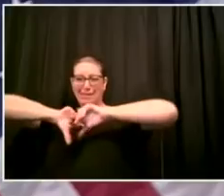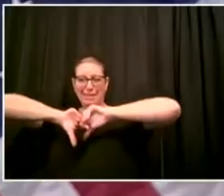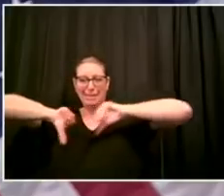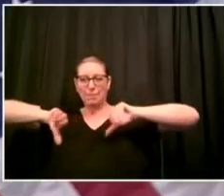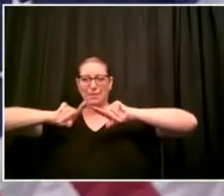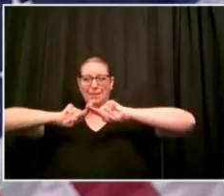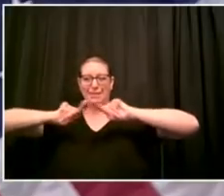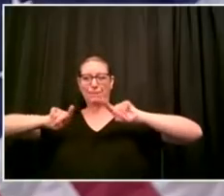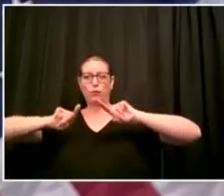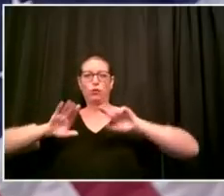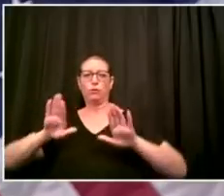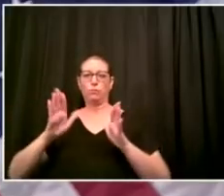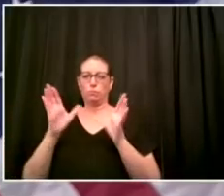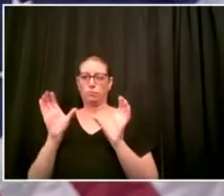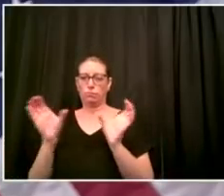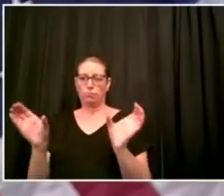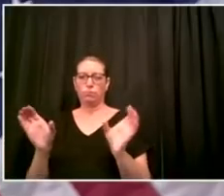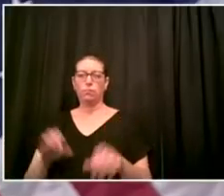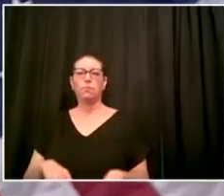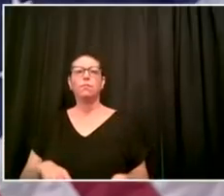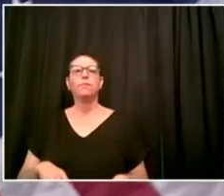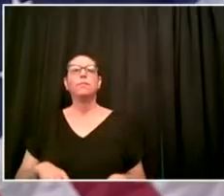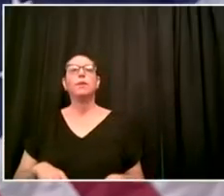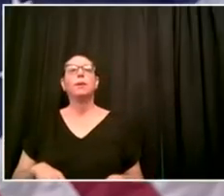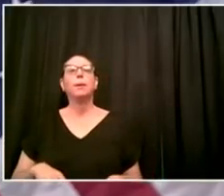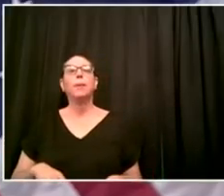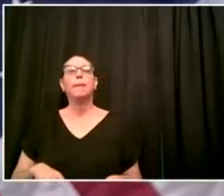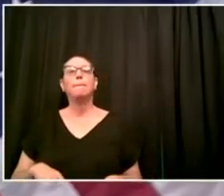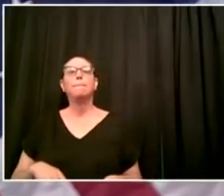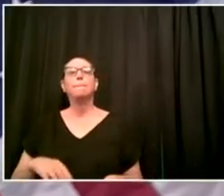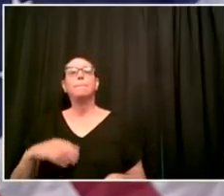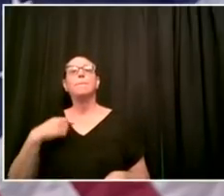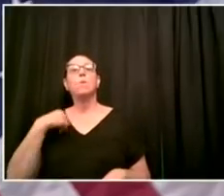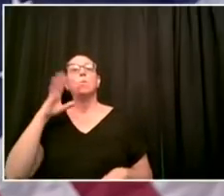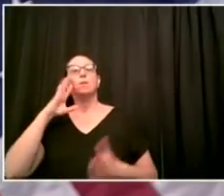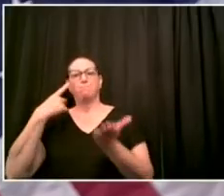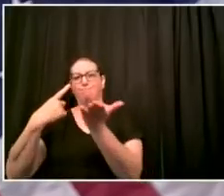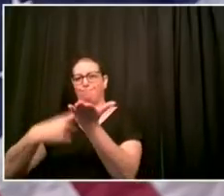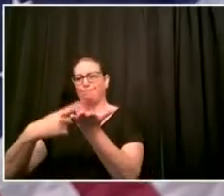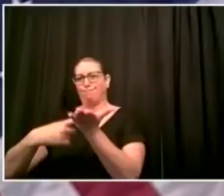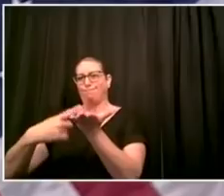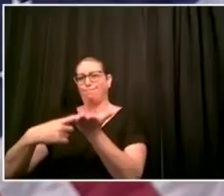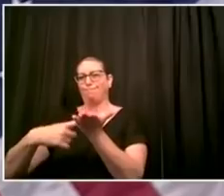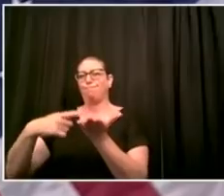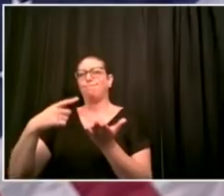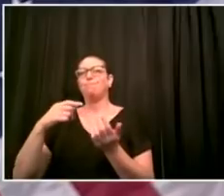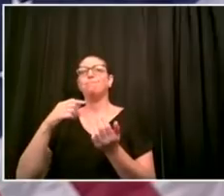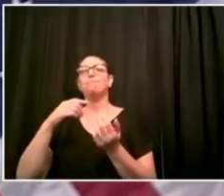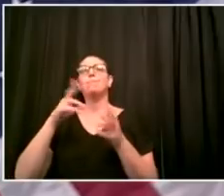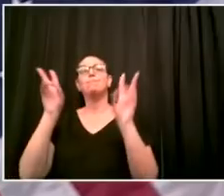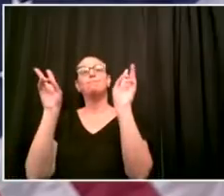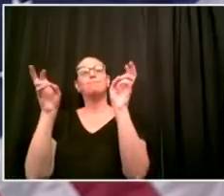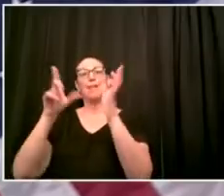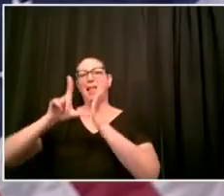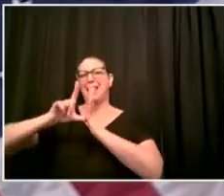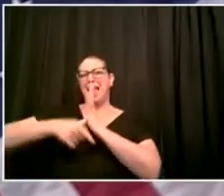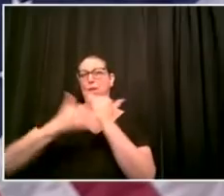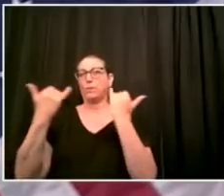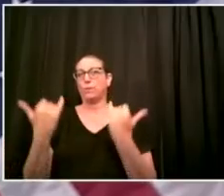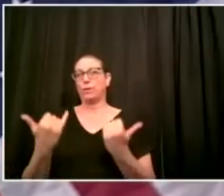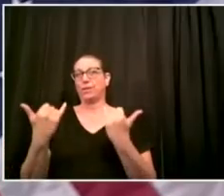Cure Violence movement, which has been so successful in beating back gun violence in this city and is so deeply grounded in our